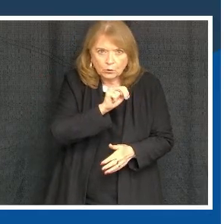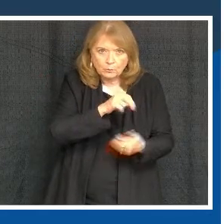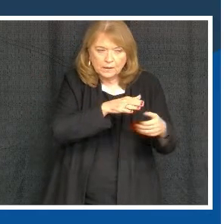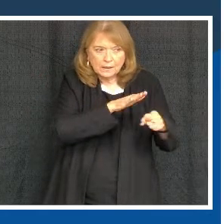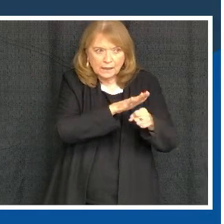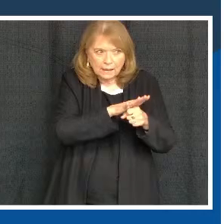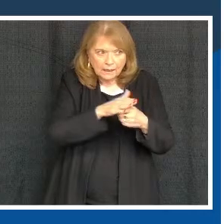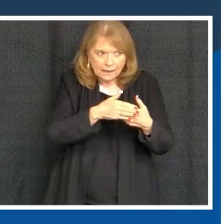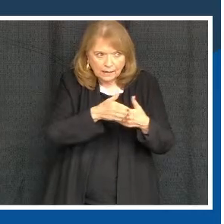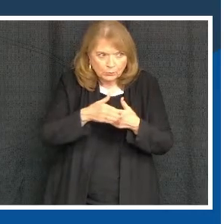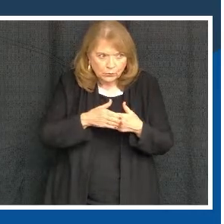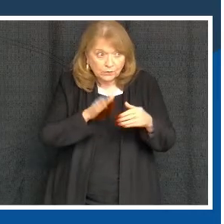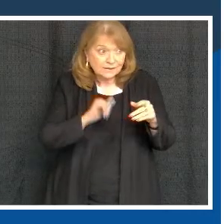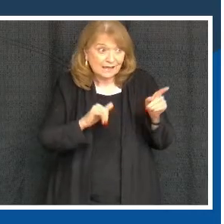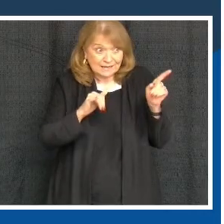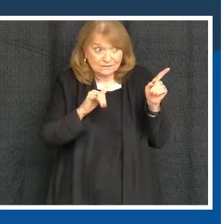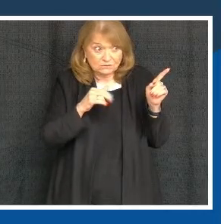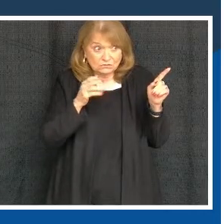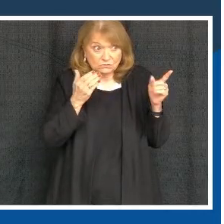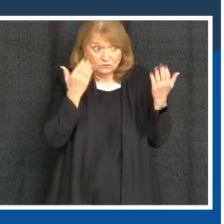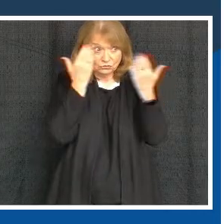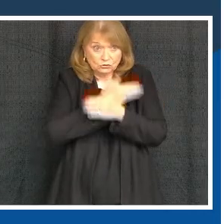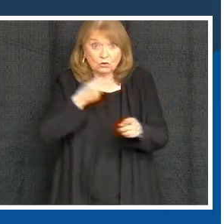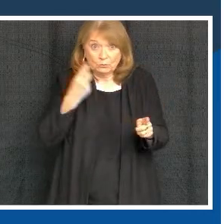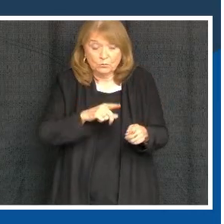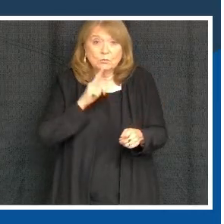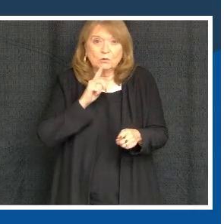map, that is a suburban neighborhood designation.